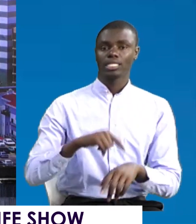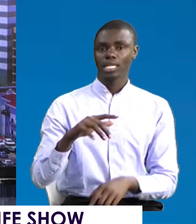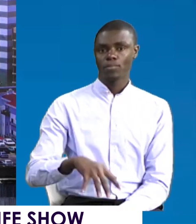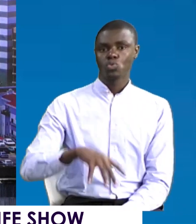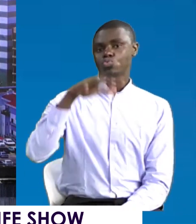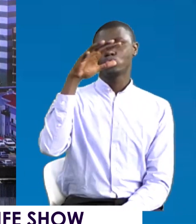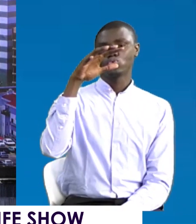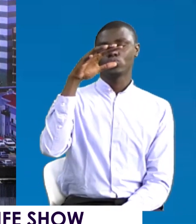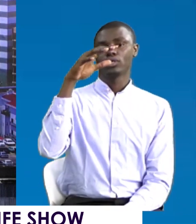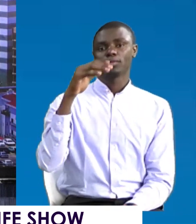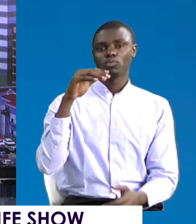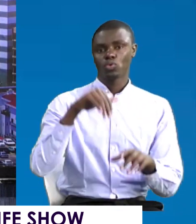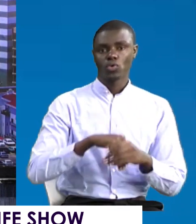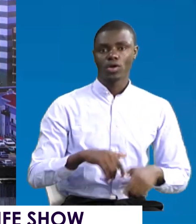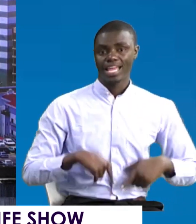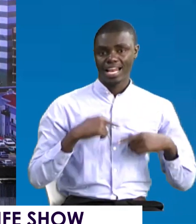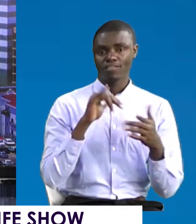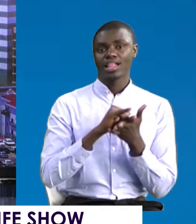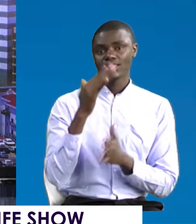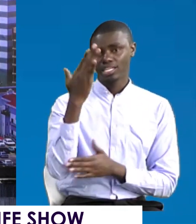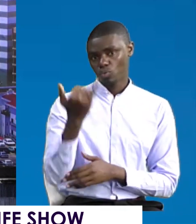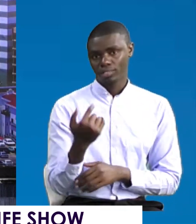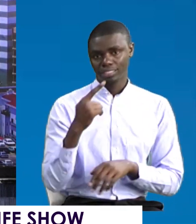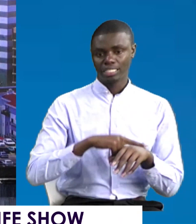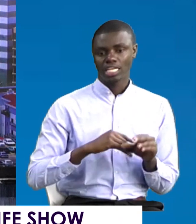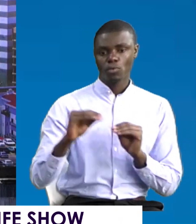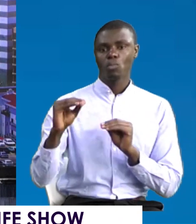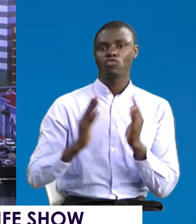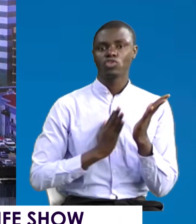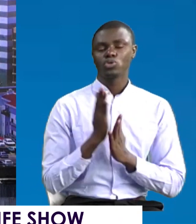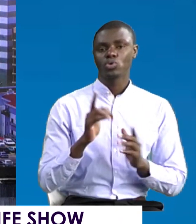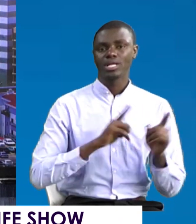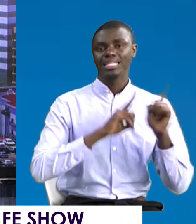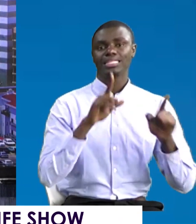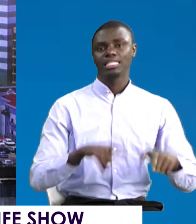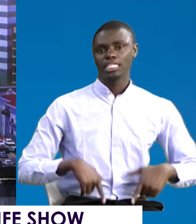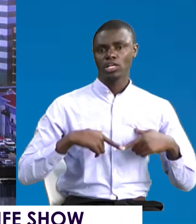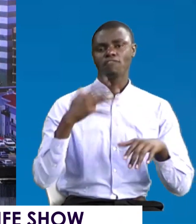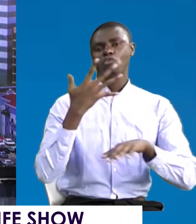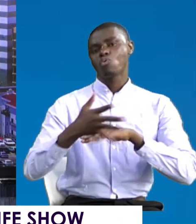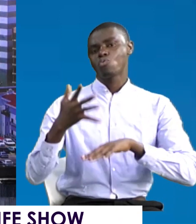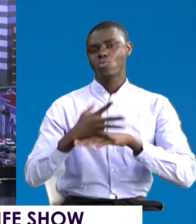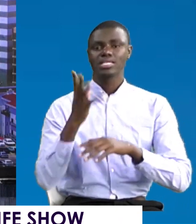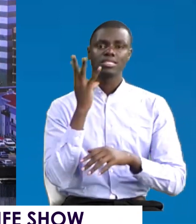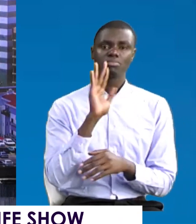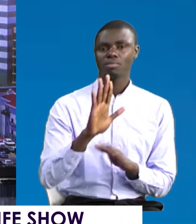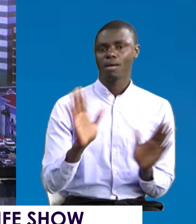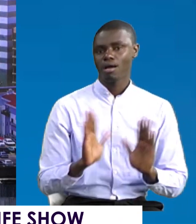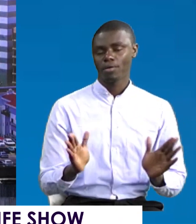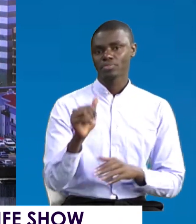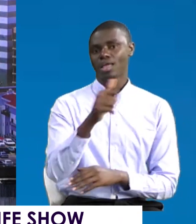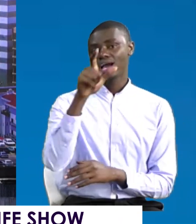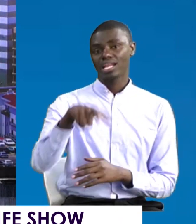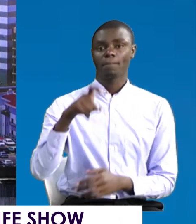go through the journey of life. That is why, as you move through the journey of life, don't waste your experiences.